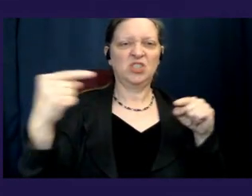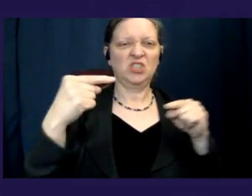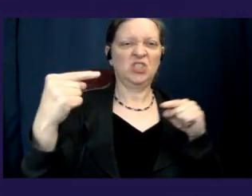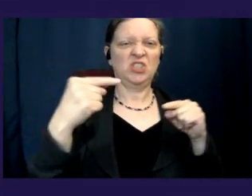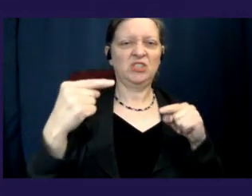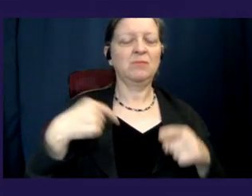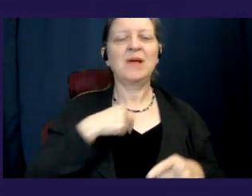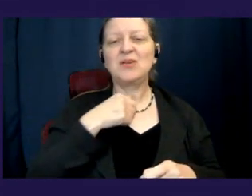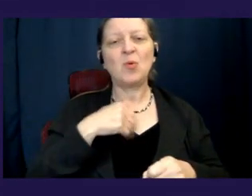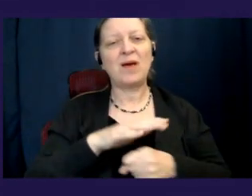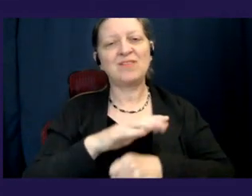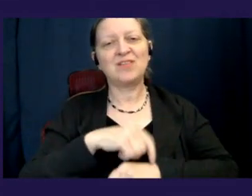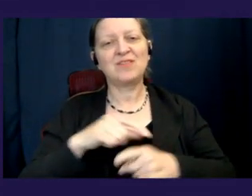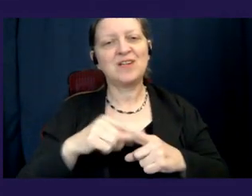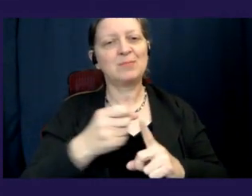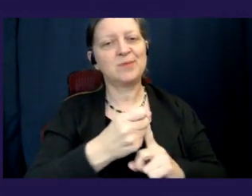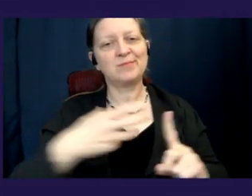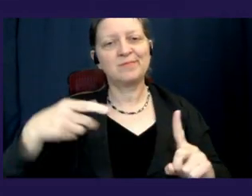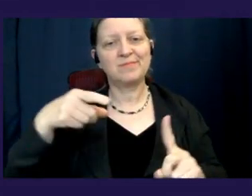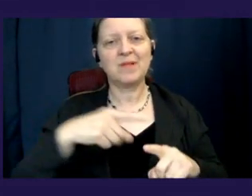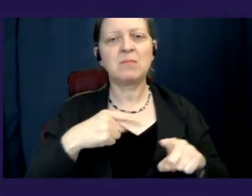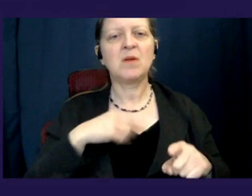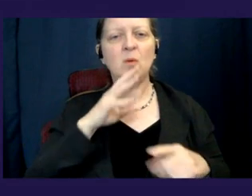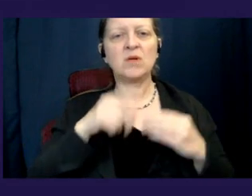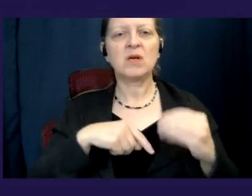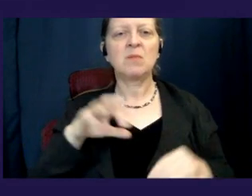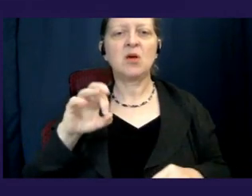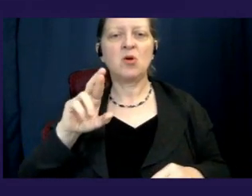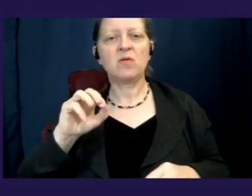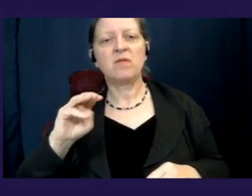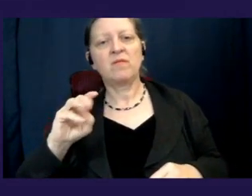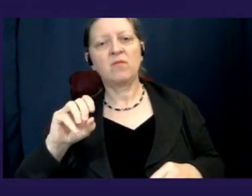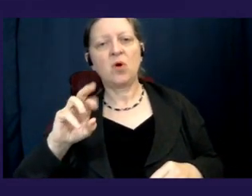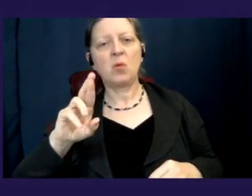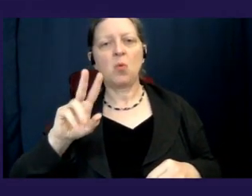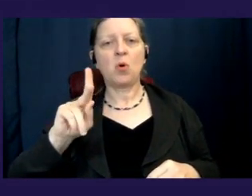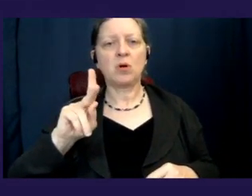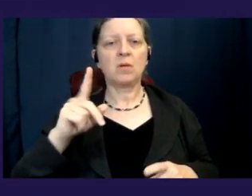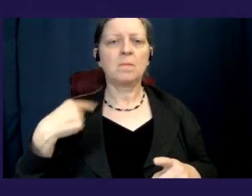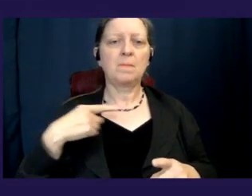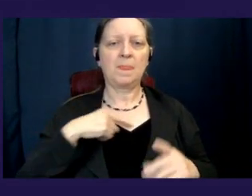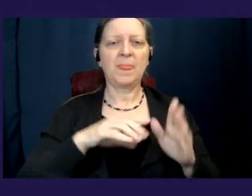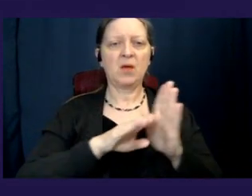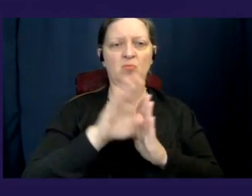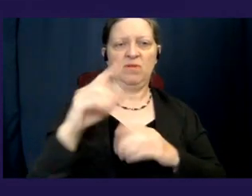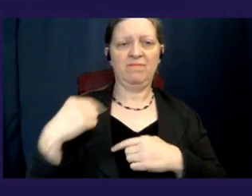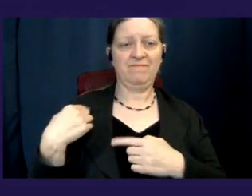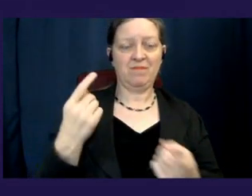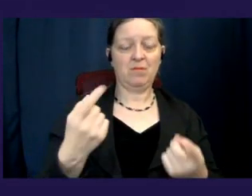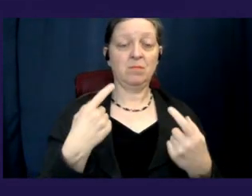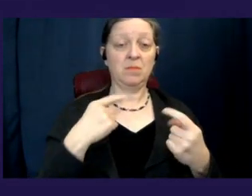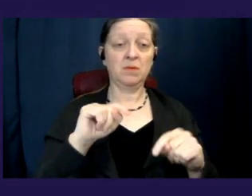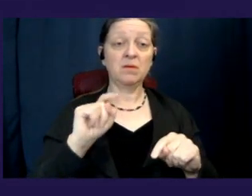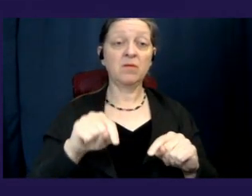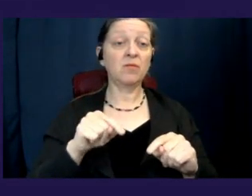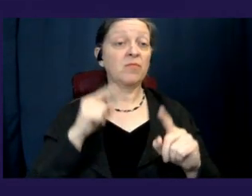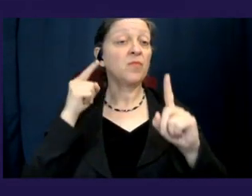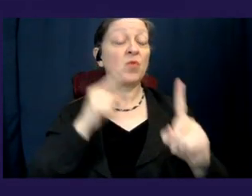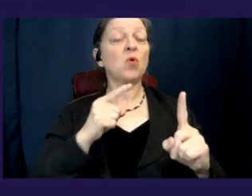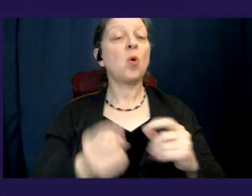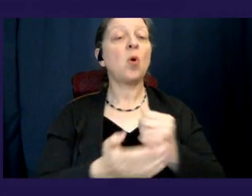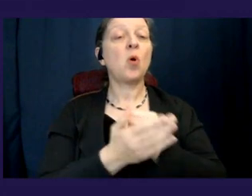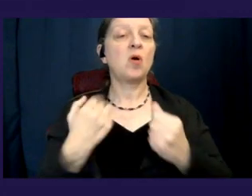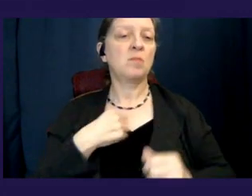time to go into this, but I want to talk about this framework that we've been sort of developing to try to help us respond,